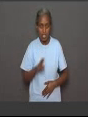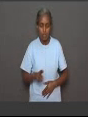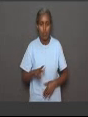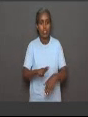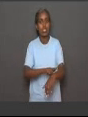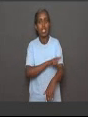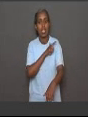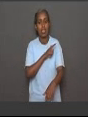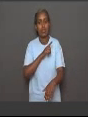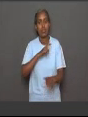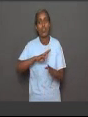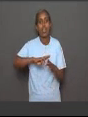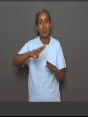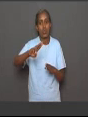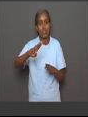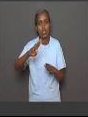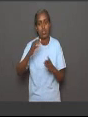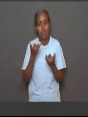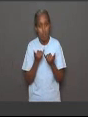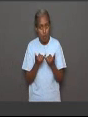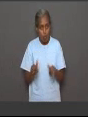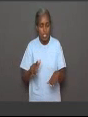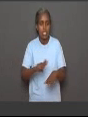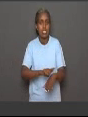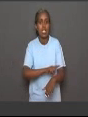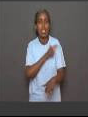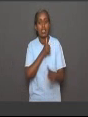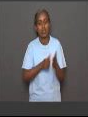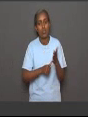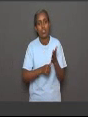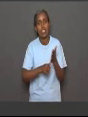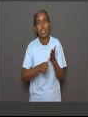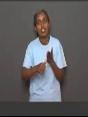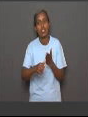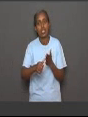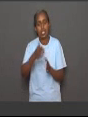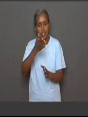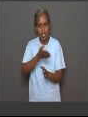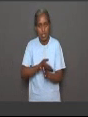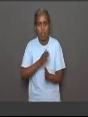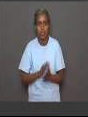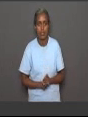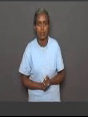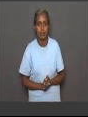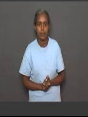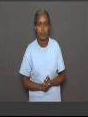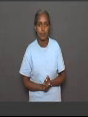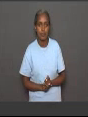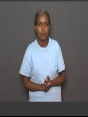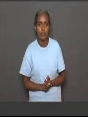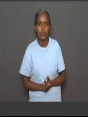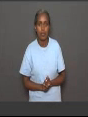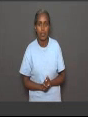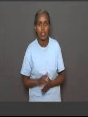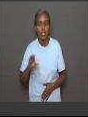the length of the hypotenuse over the length of the adjacent side.